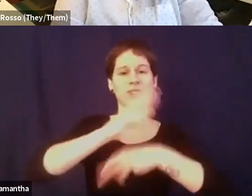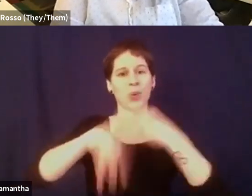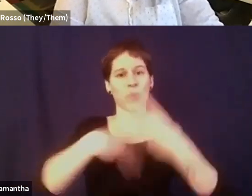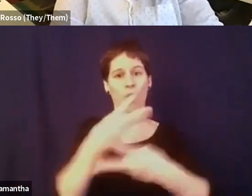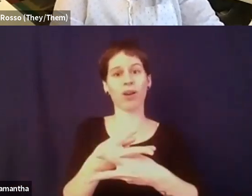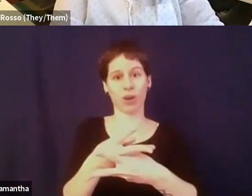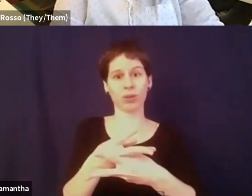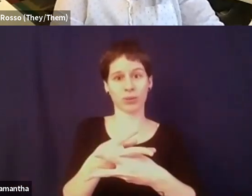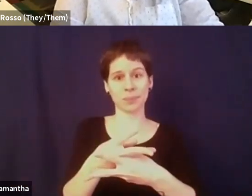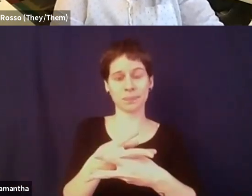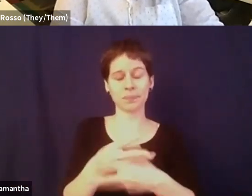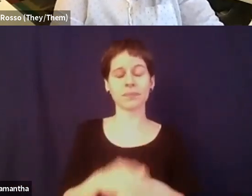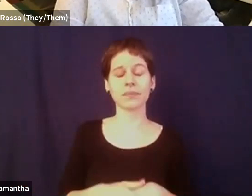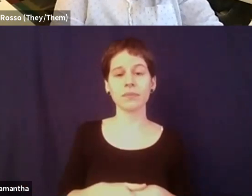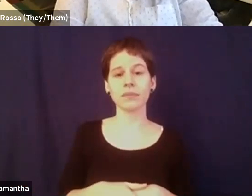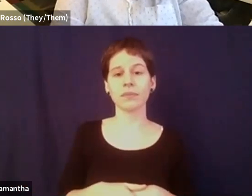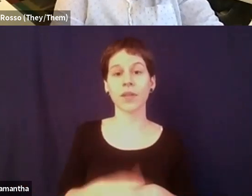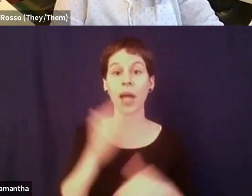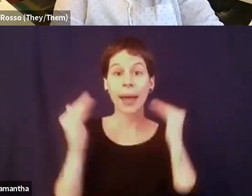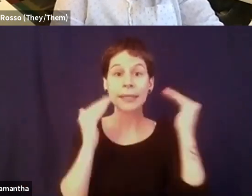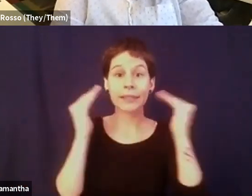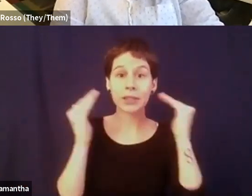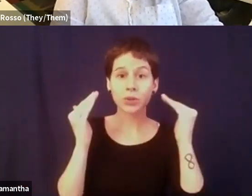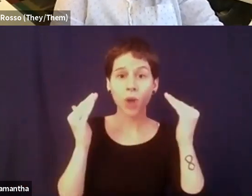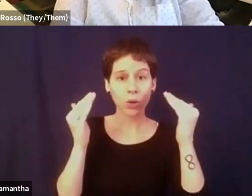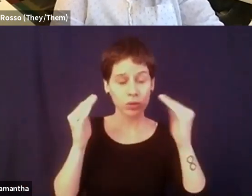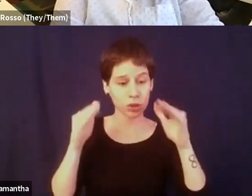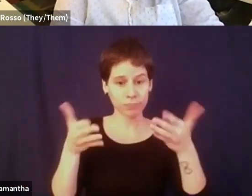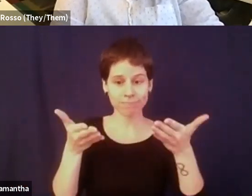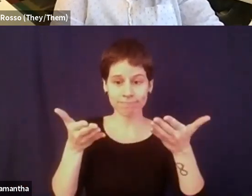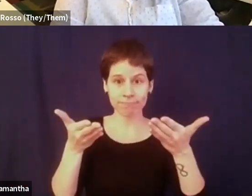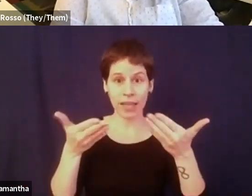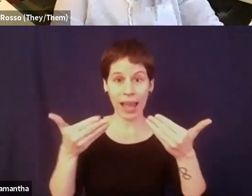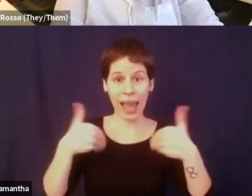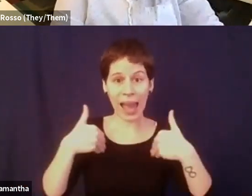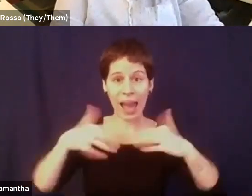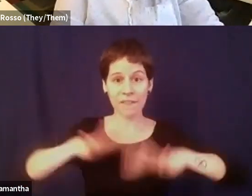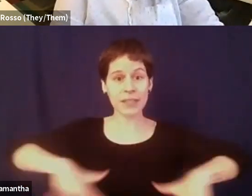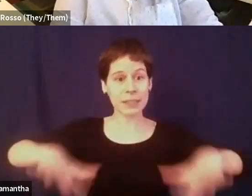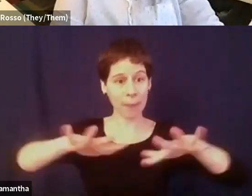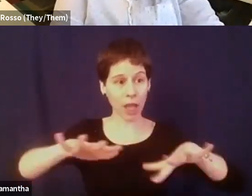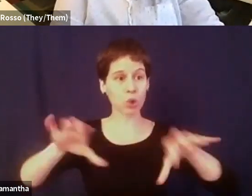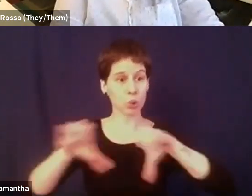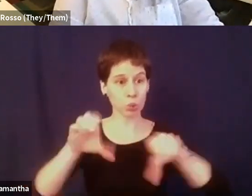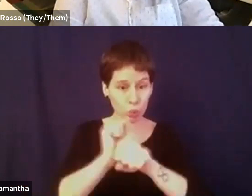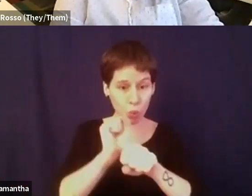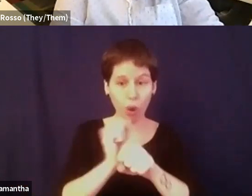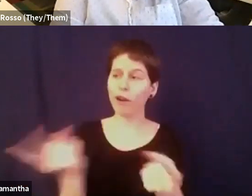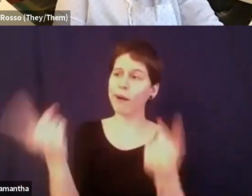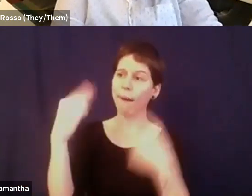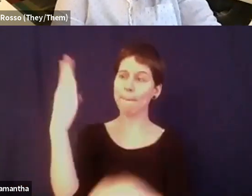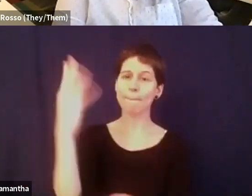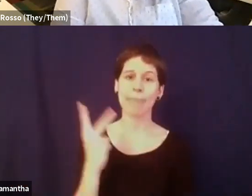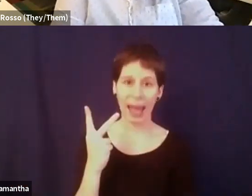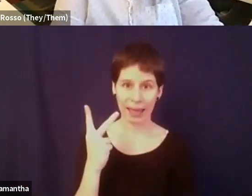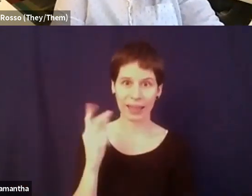to be assured that, you know, as adults, we can hold space for that work and do some of that work, and they can come back to that work. And like, that's what's been